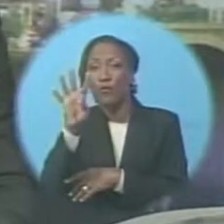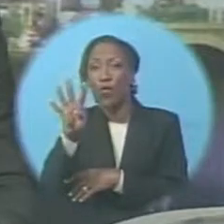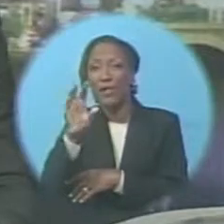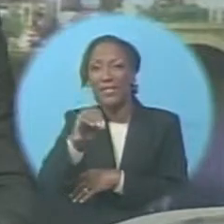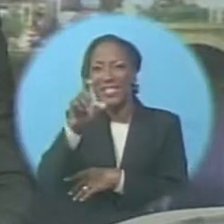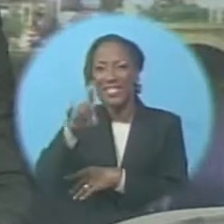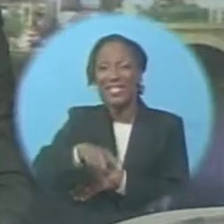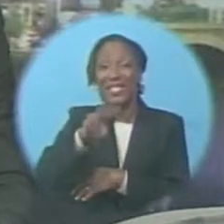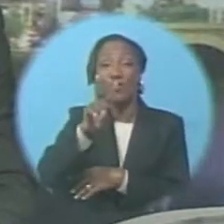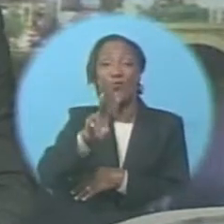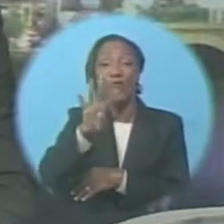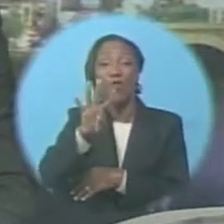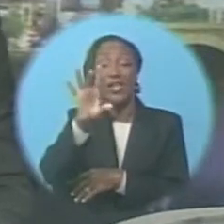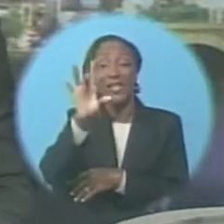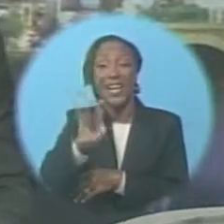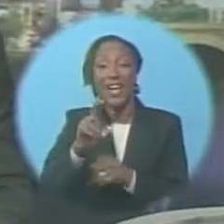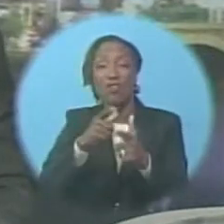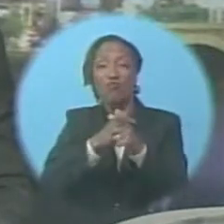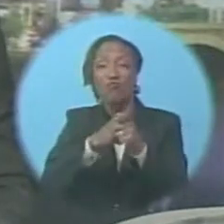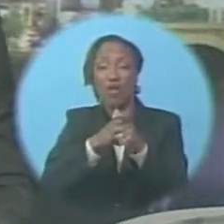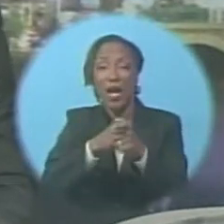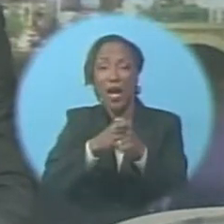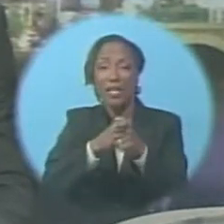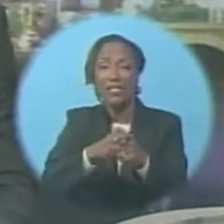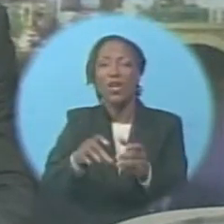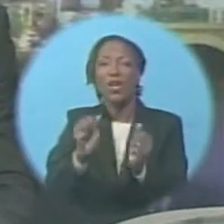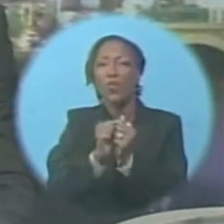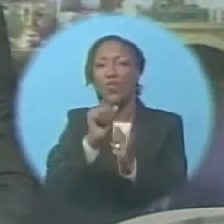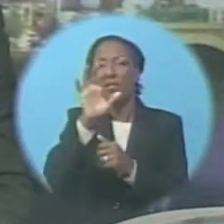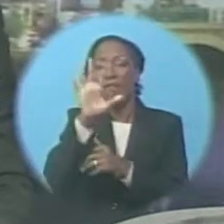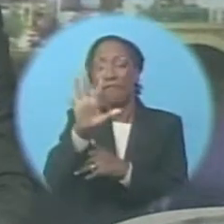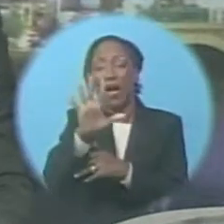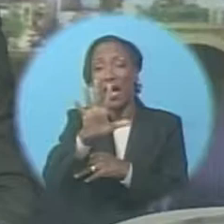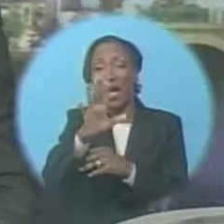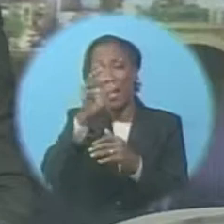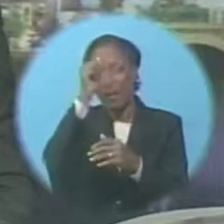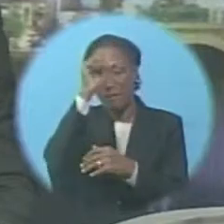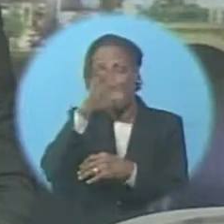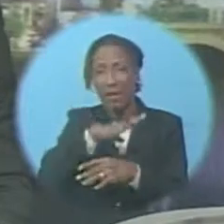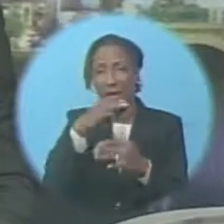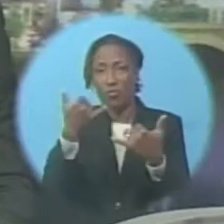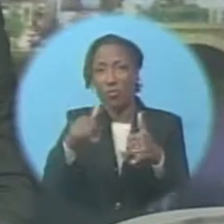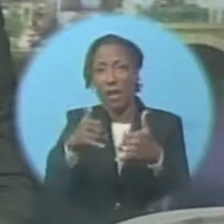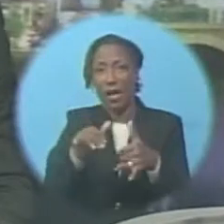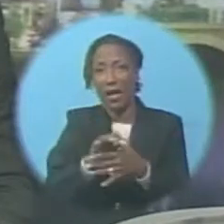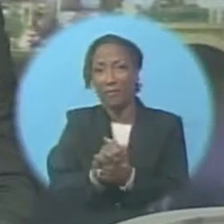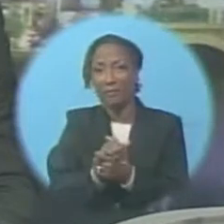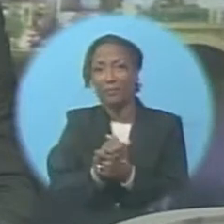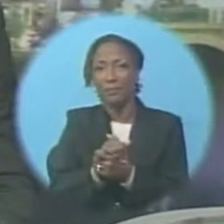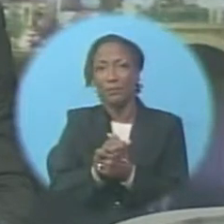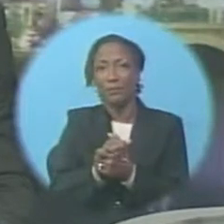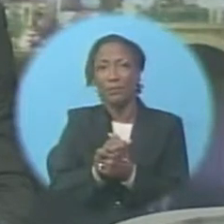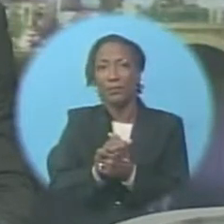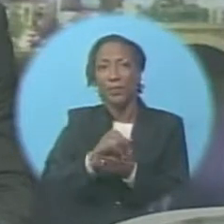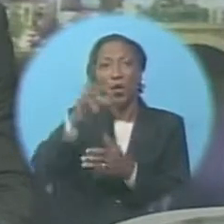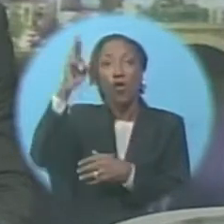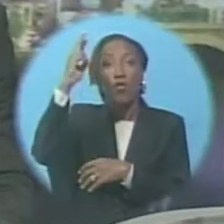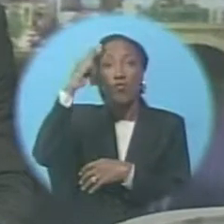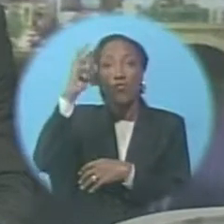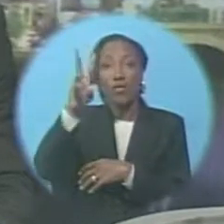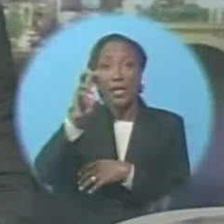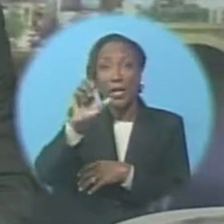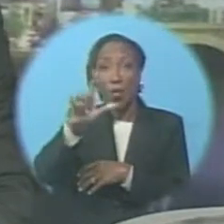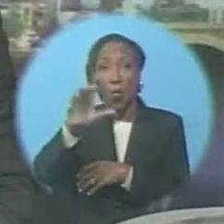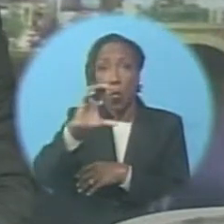needing another 248 runs with 5 wickets remaining. Well, Ricky Walker wrote a victory